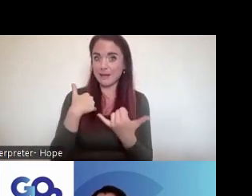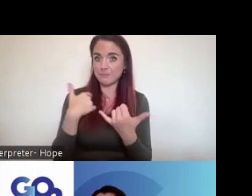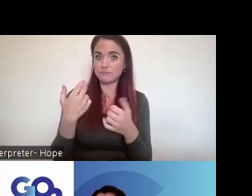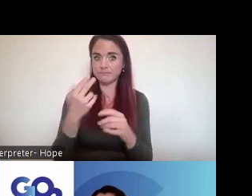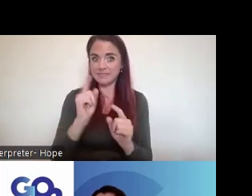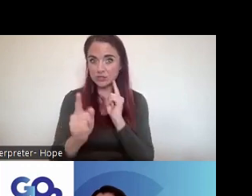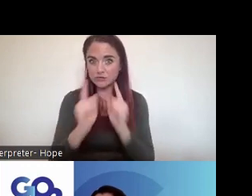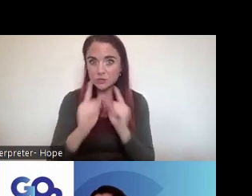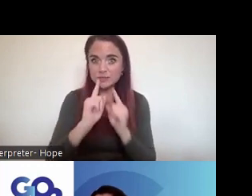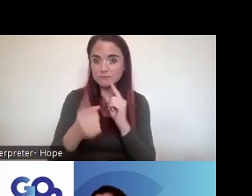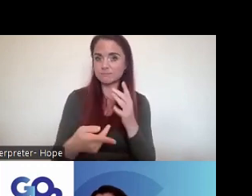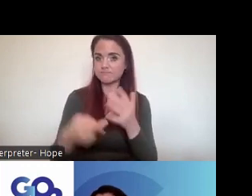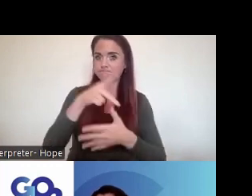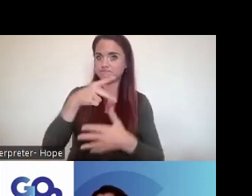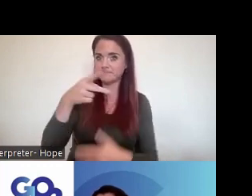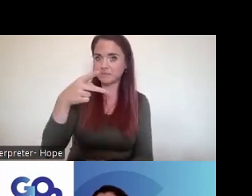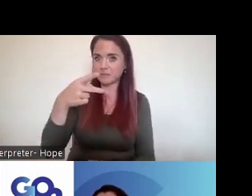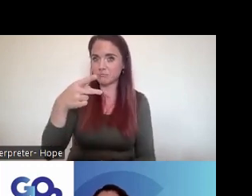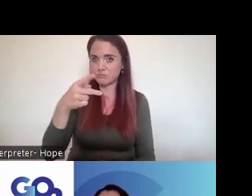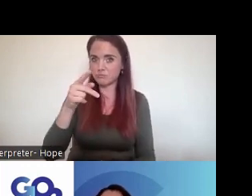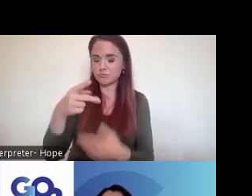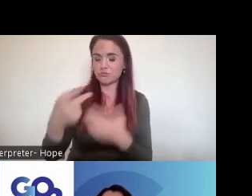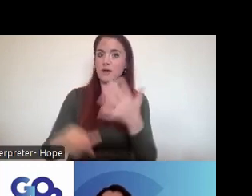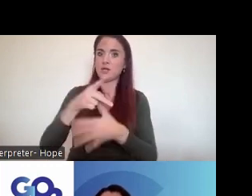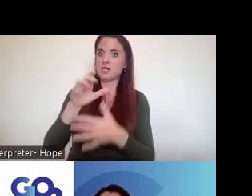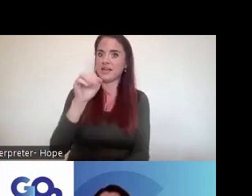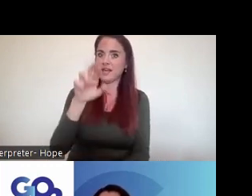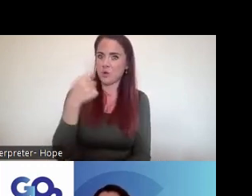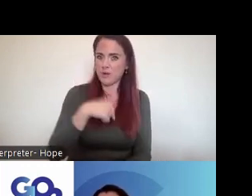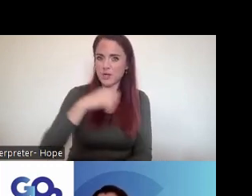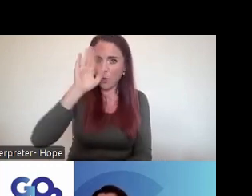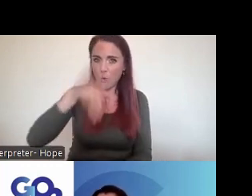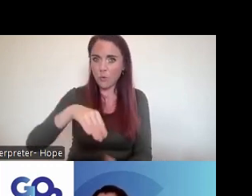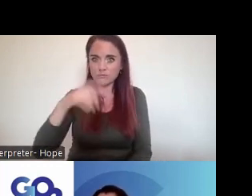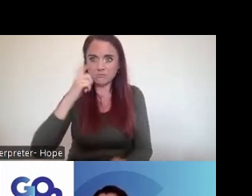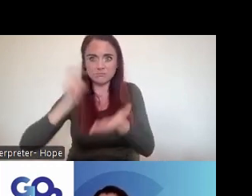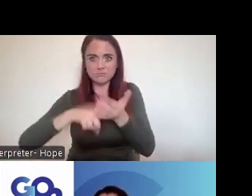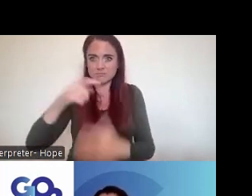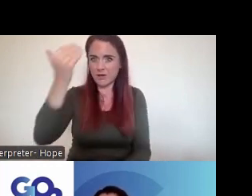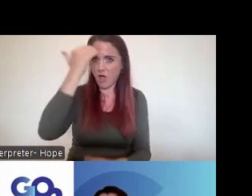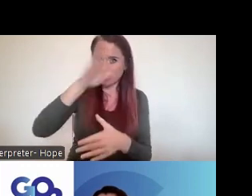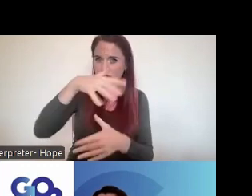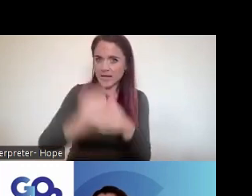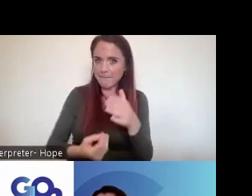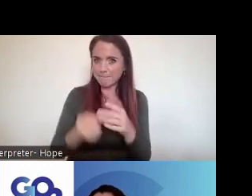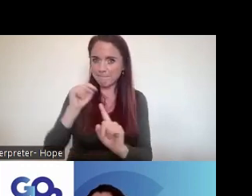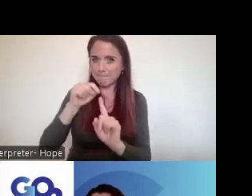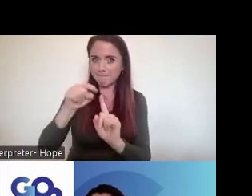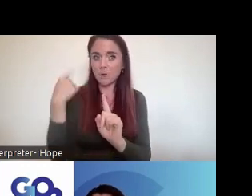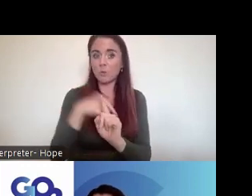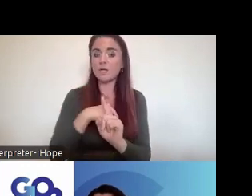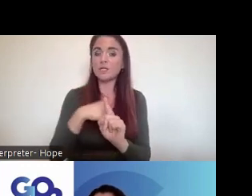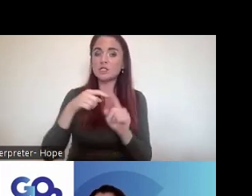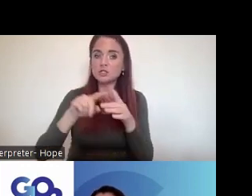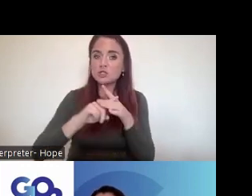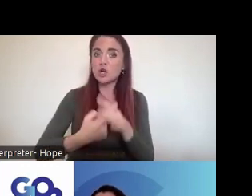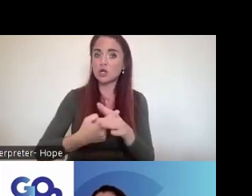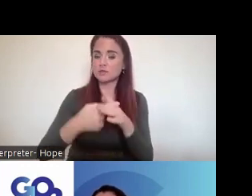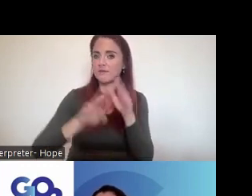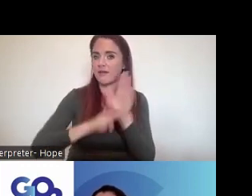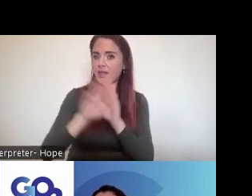care, we've noticed that there's a huge knowledge gap. So as we move into this next phase, we are developing microeducation,